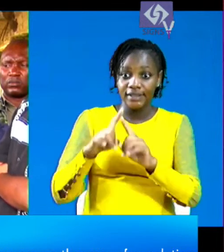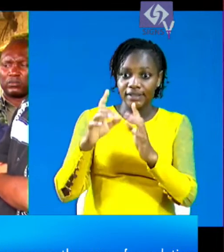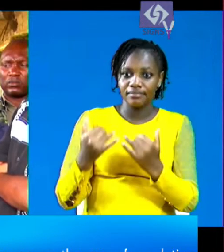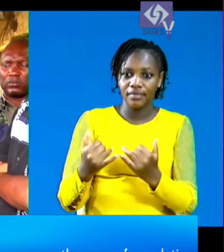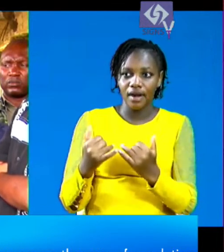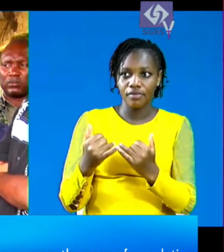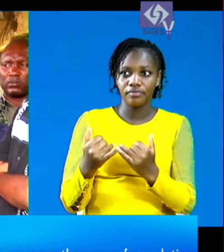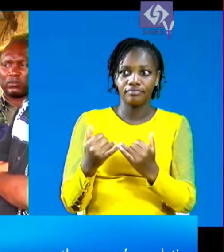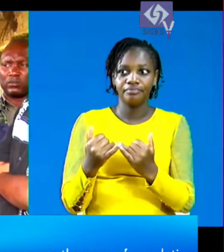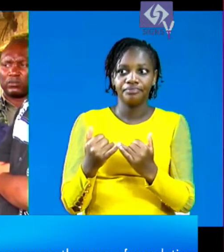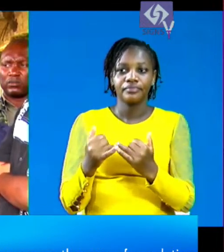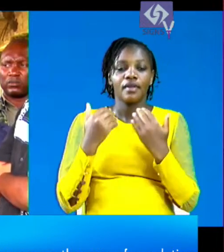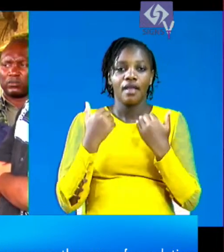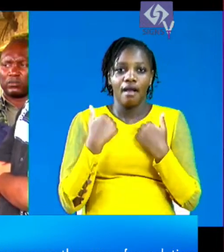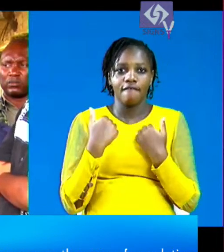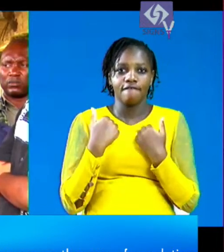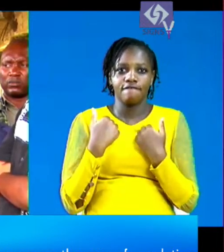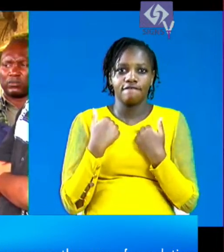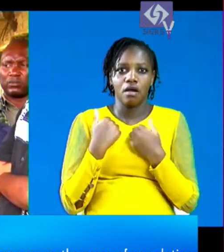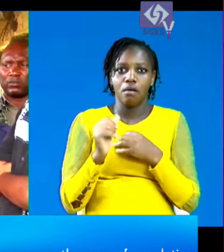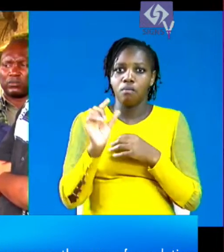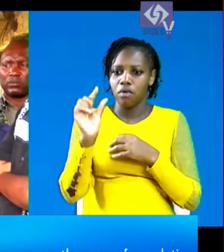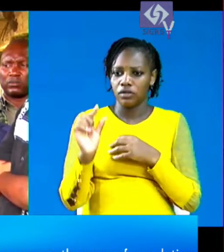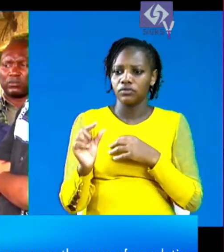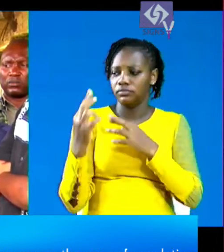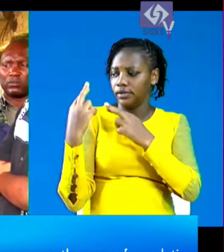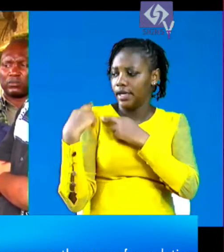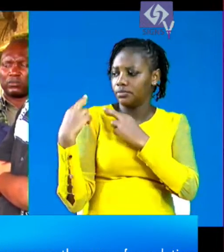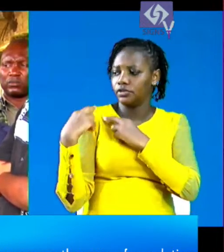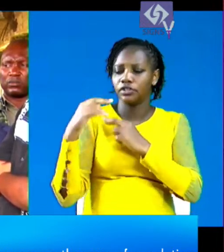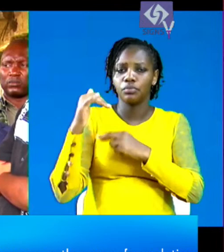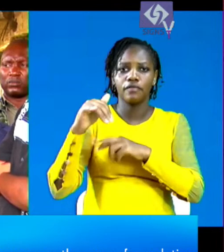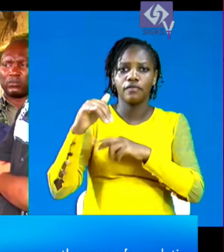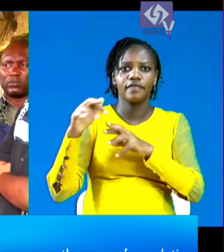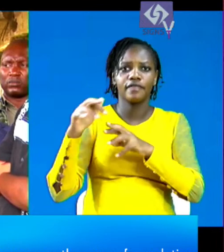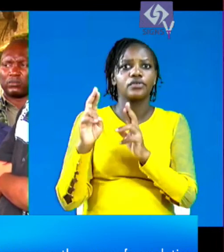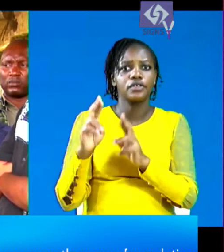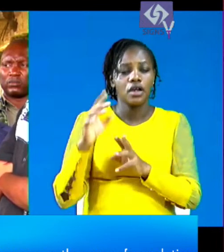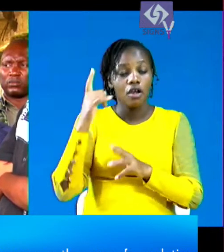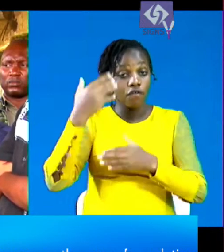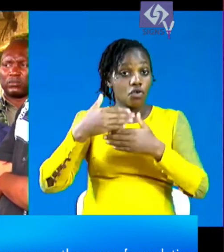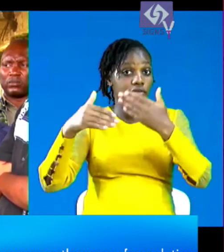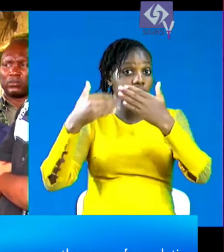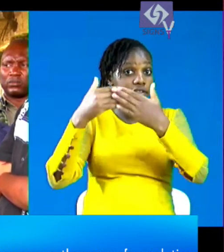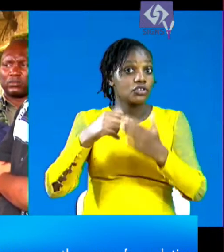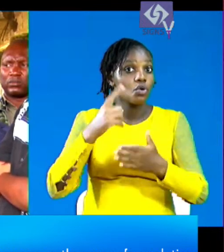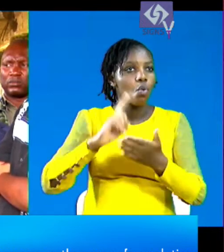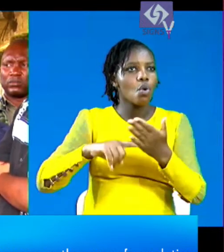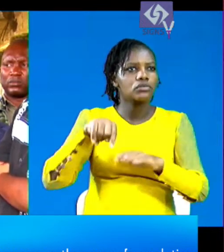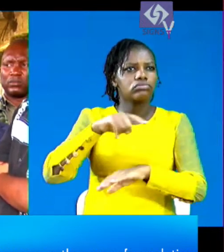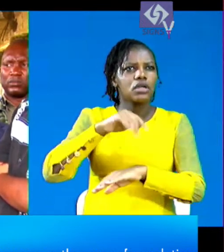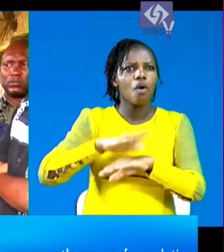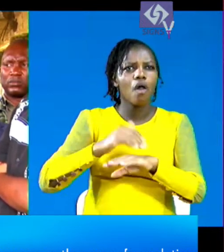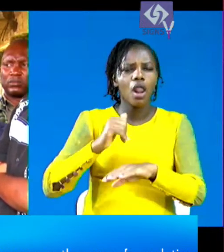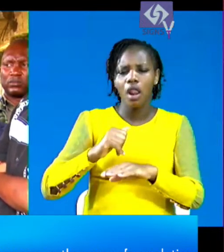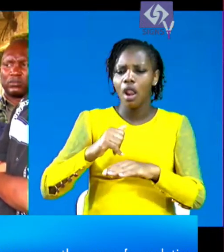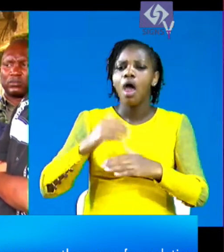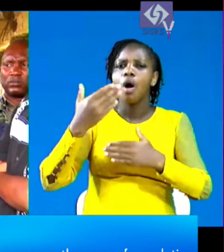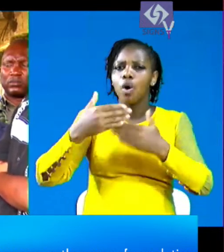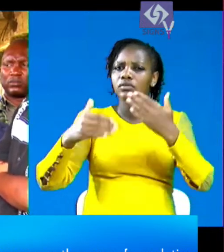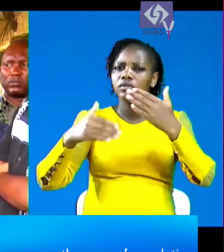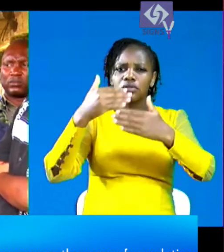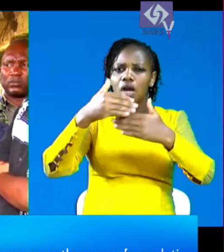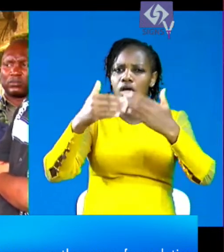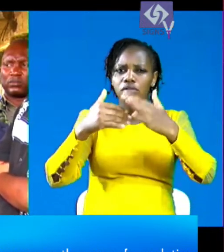has been allocated on that road for stage construction, what we call stage construction, so that